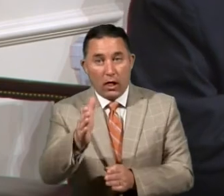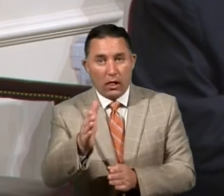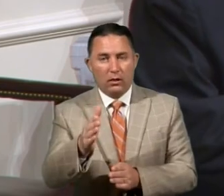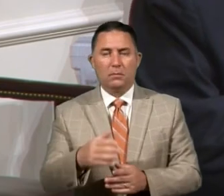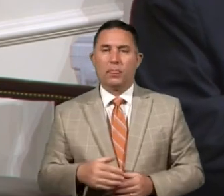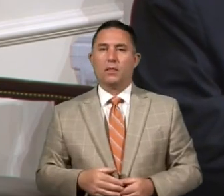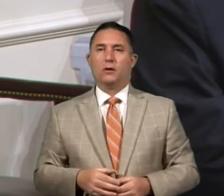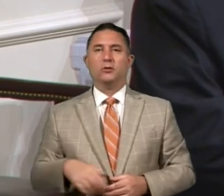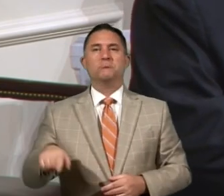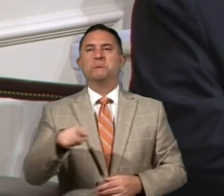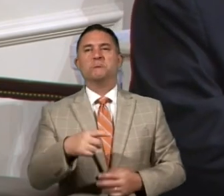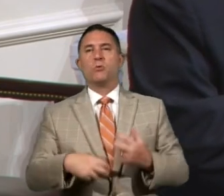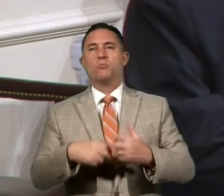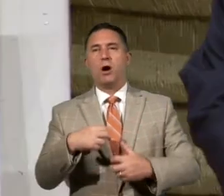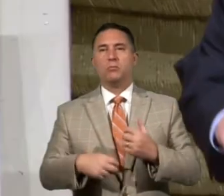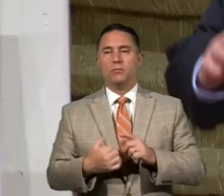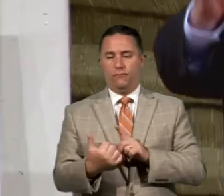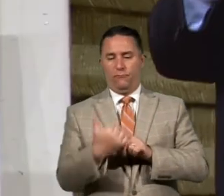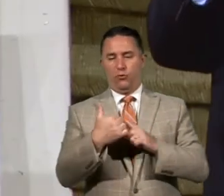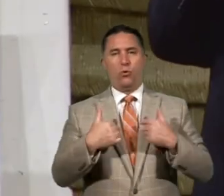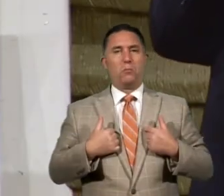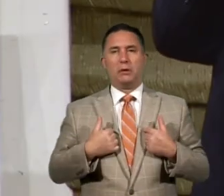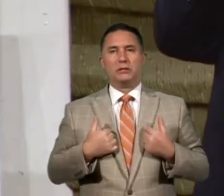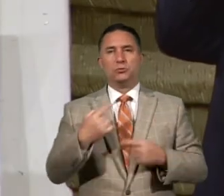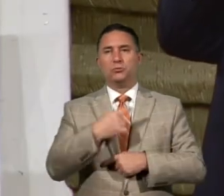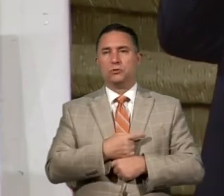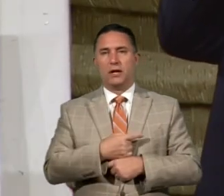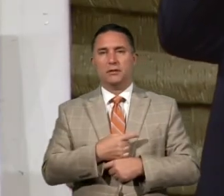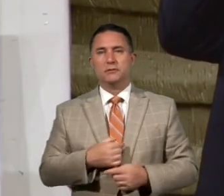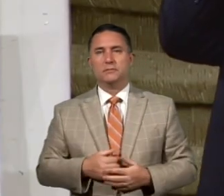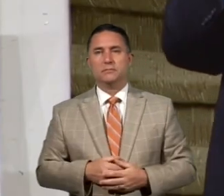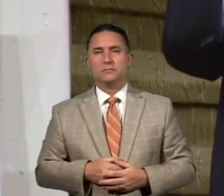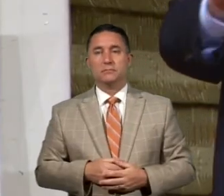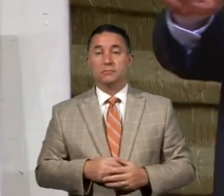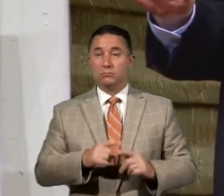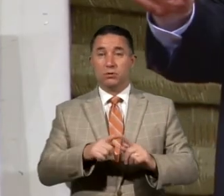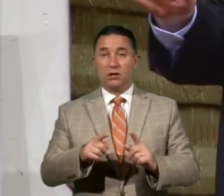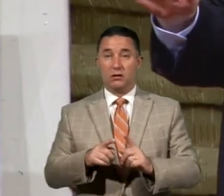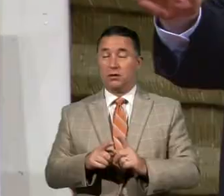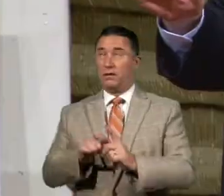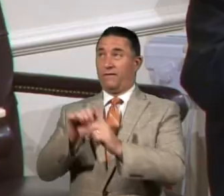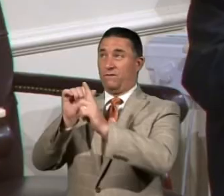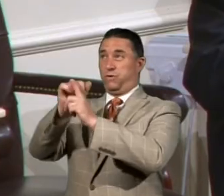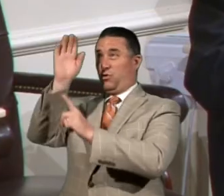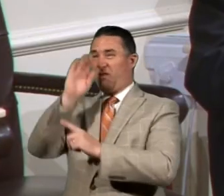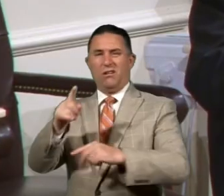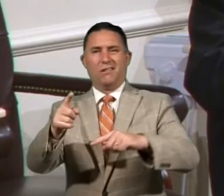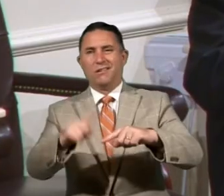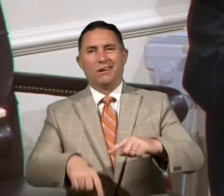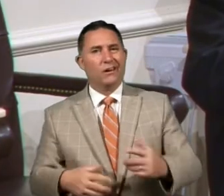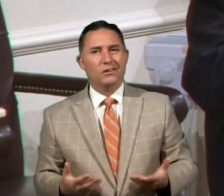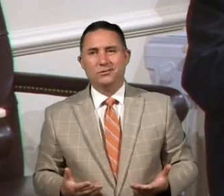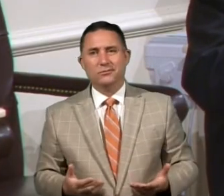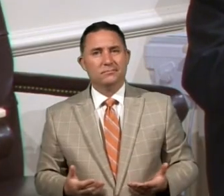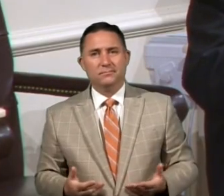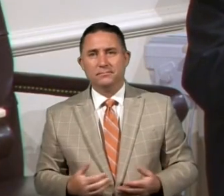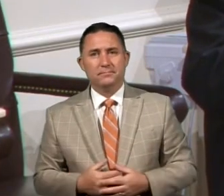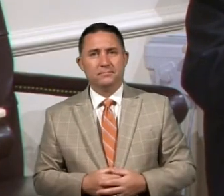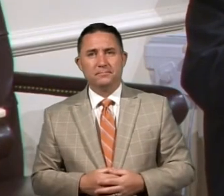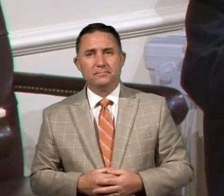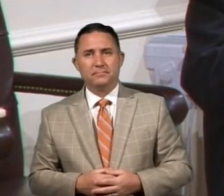Now, you won't have any problem in fooling me today, but nobody's going to fool God.